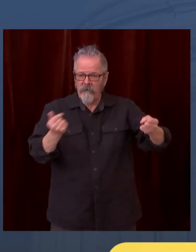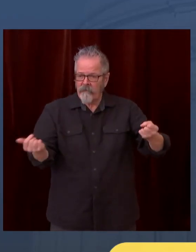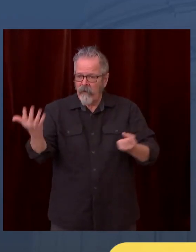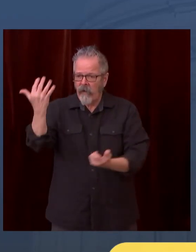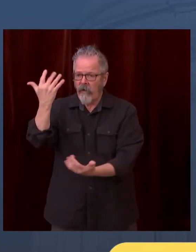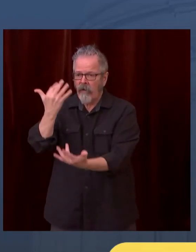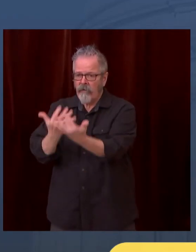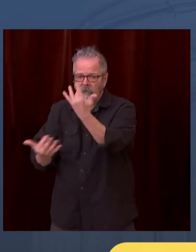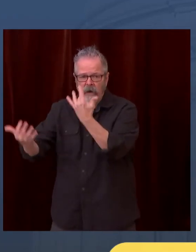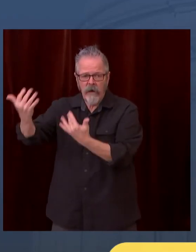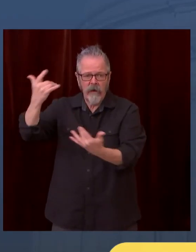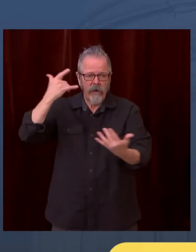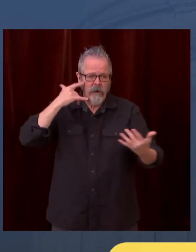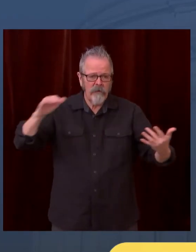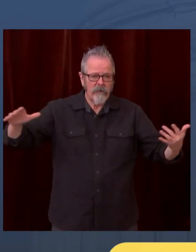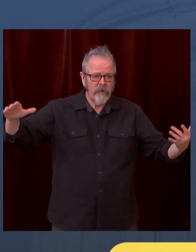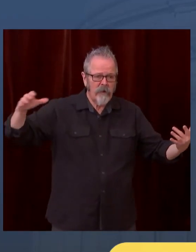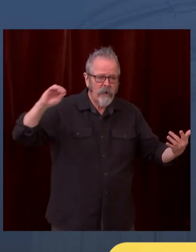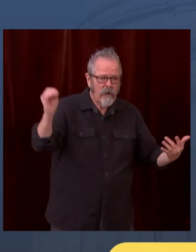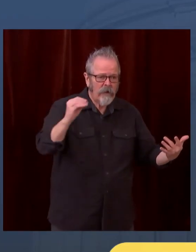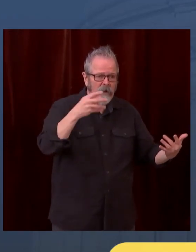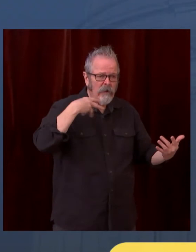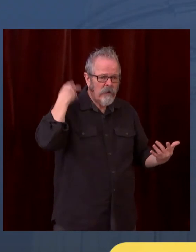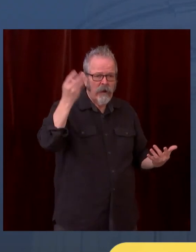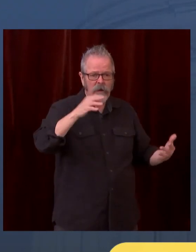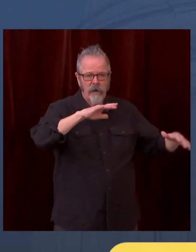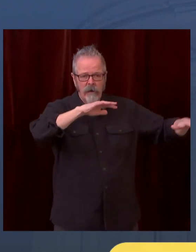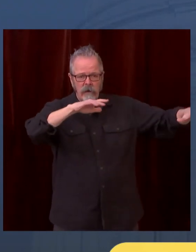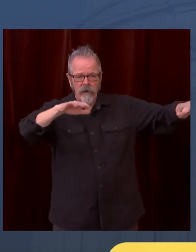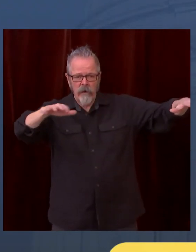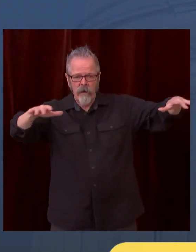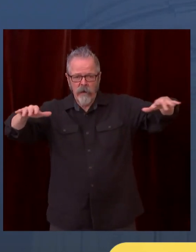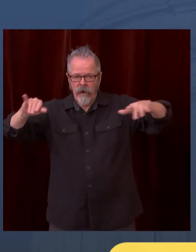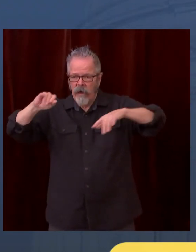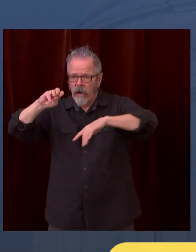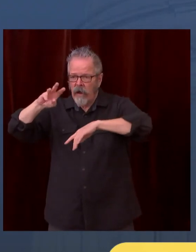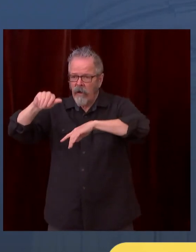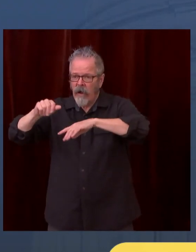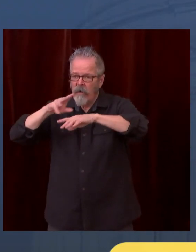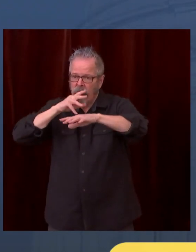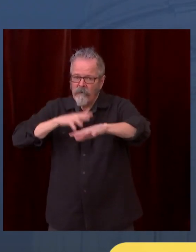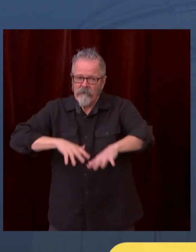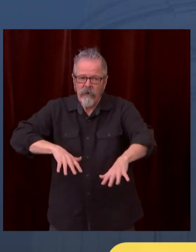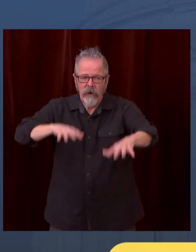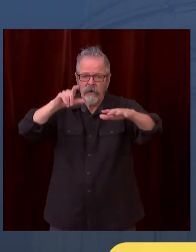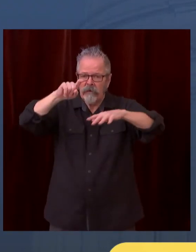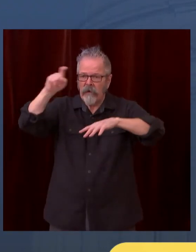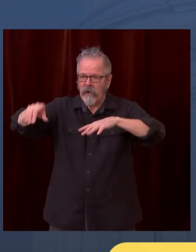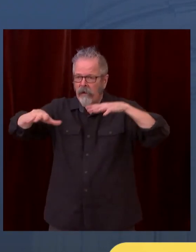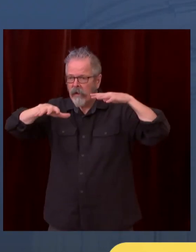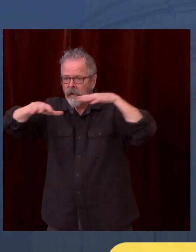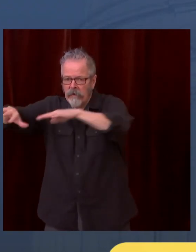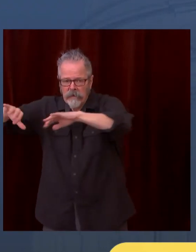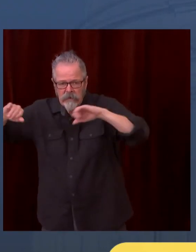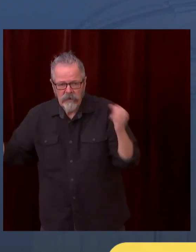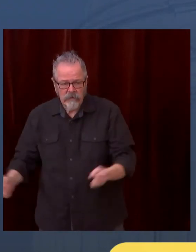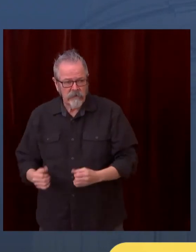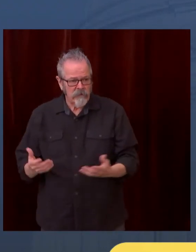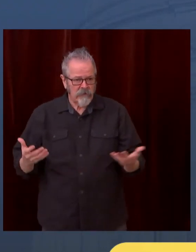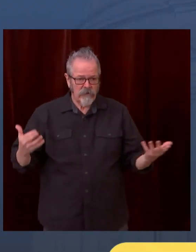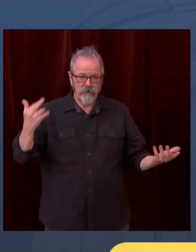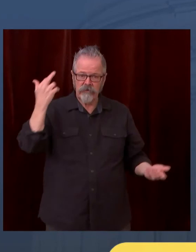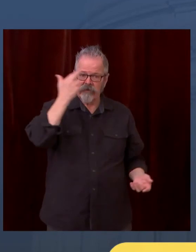continued. So the reasons for these bills to reduce the pollution that's causing all these things, kids are still getting